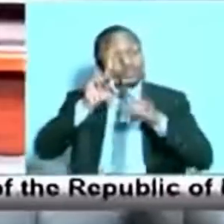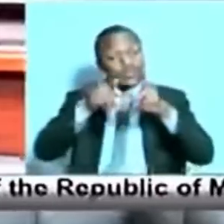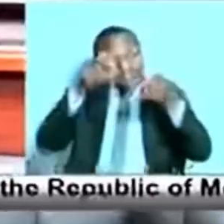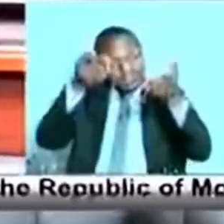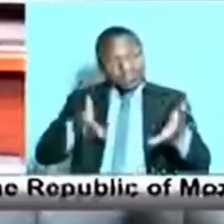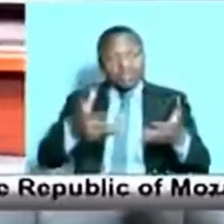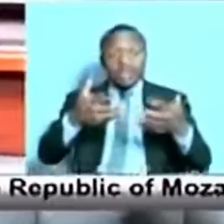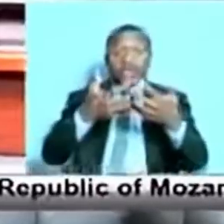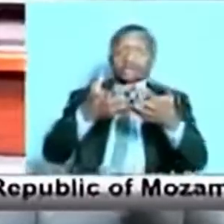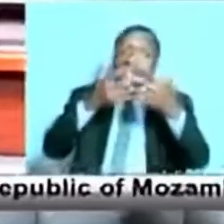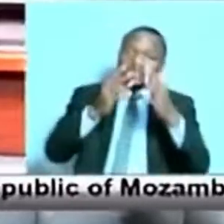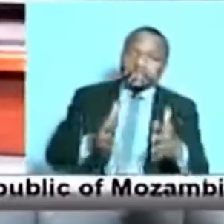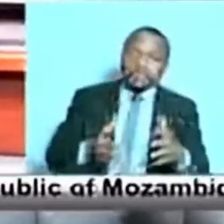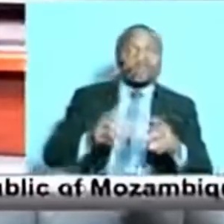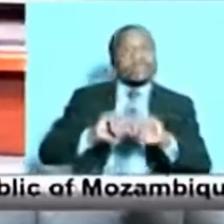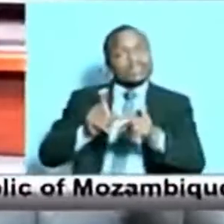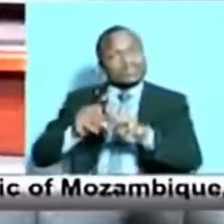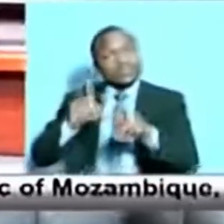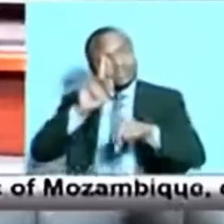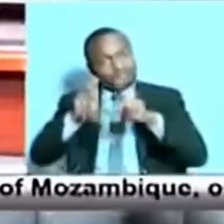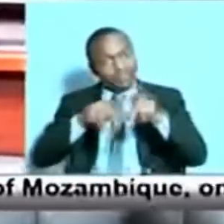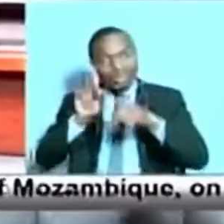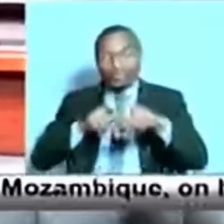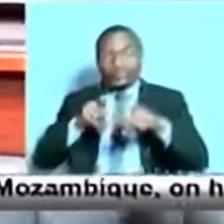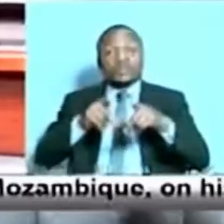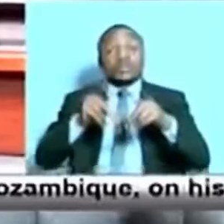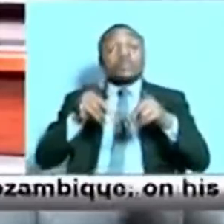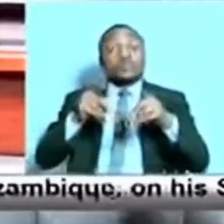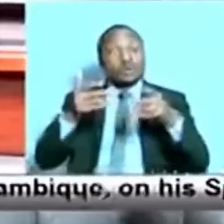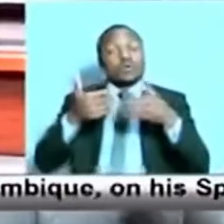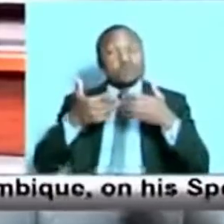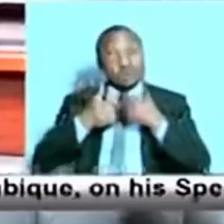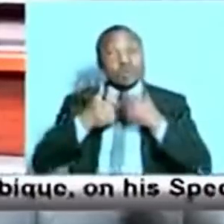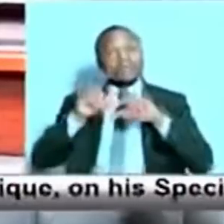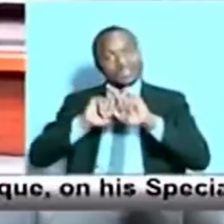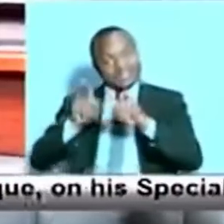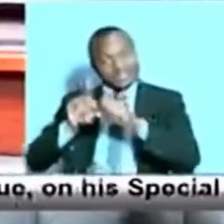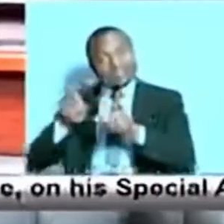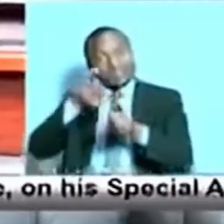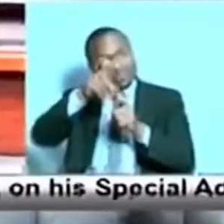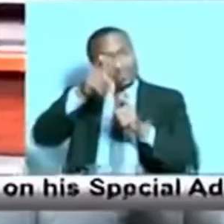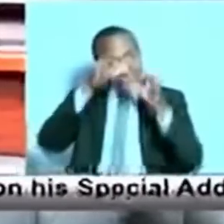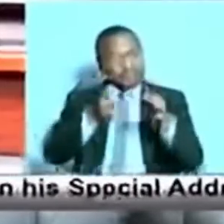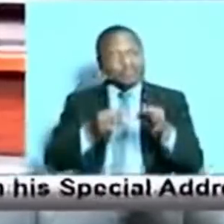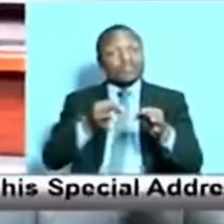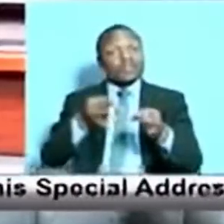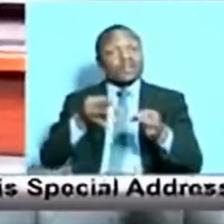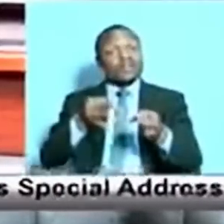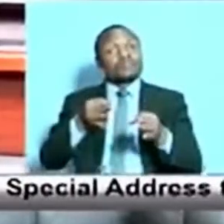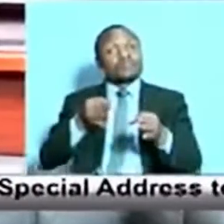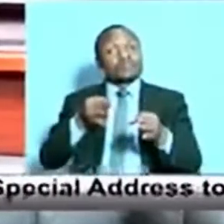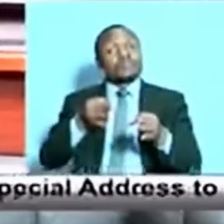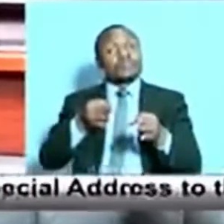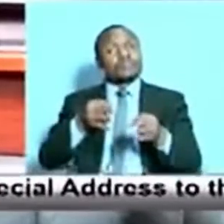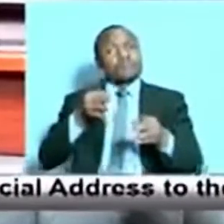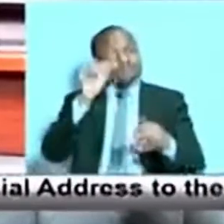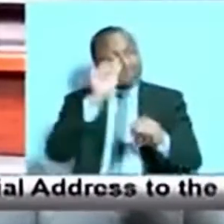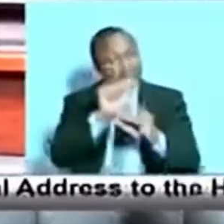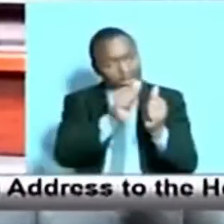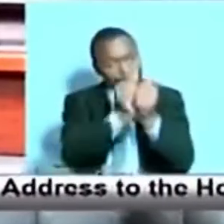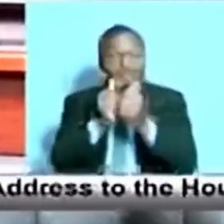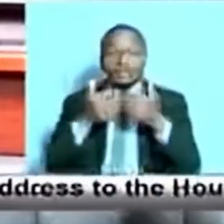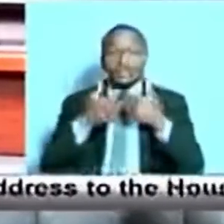who are engineers, we've got different people who are vested with different professions. If we put our heads together and have one